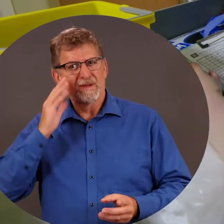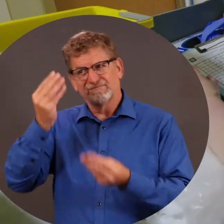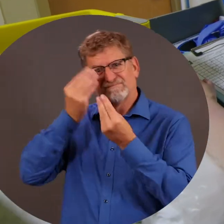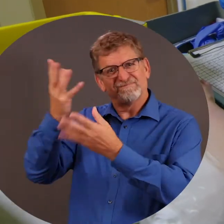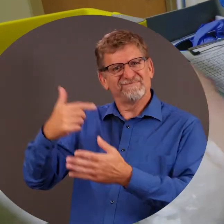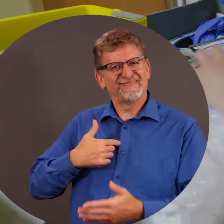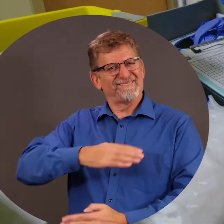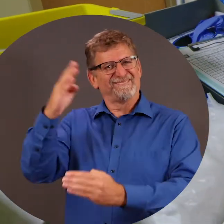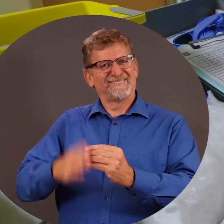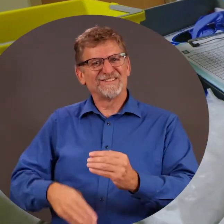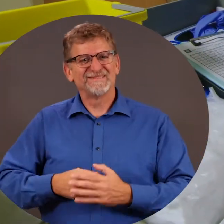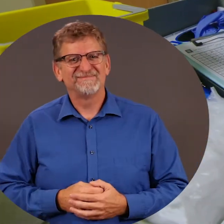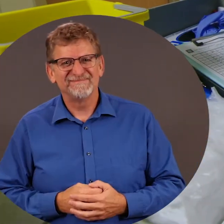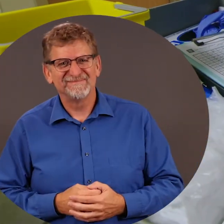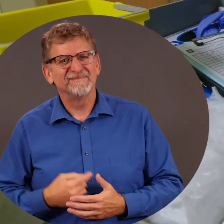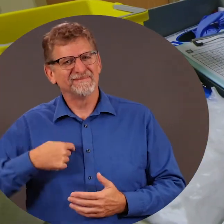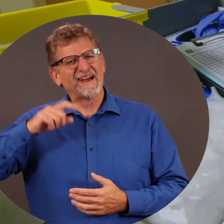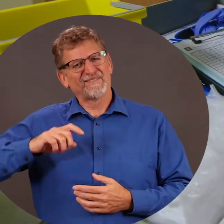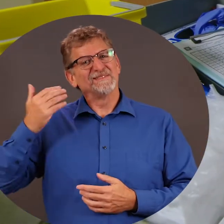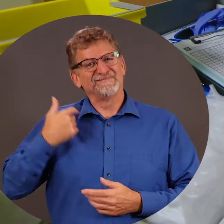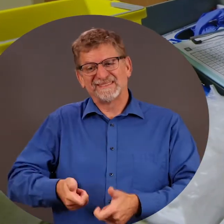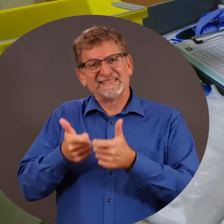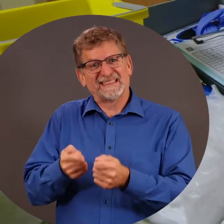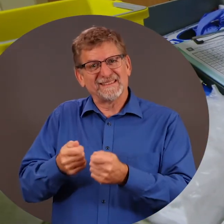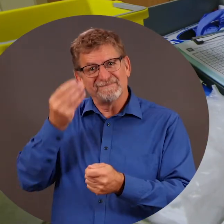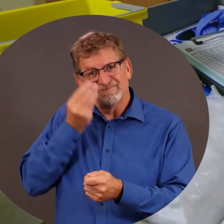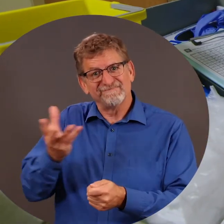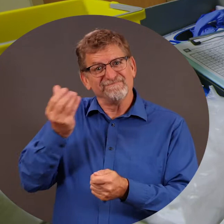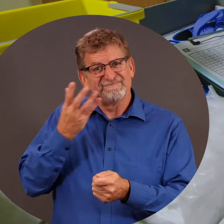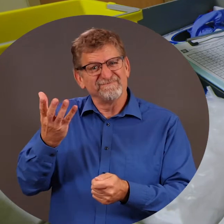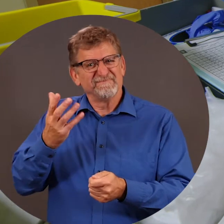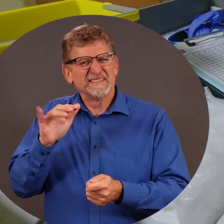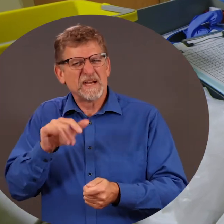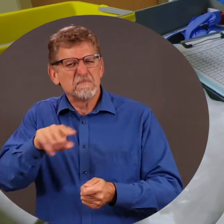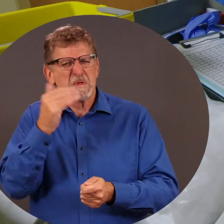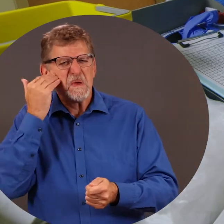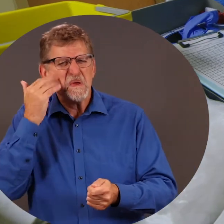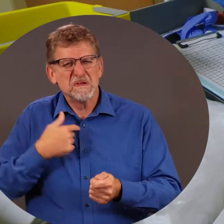besides the side area, yes. Yep. Yes, let them know I'm finished.